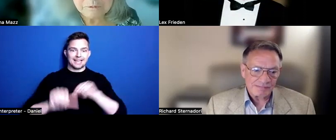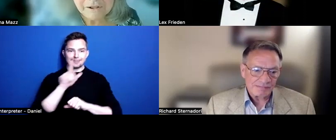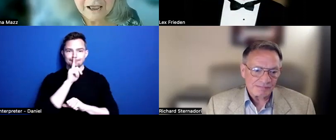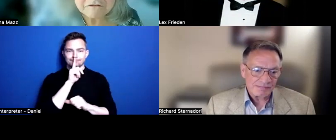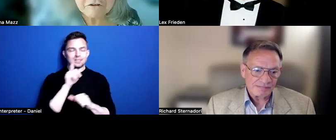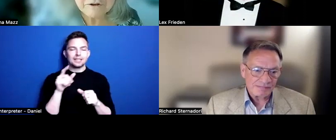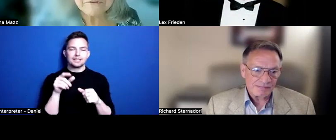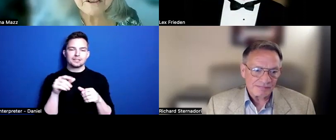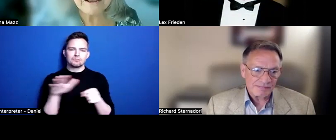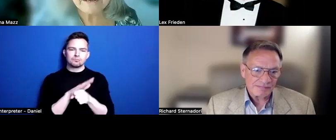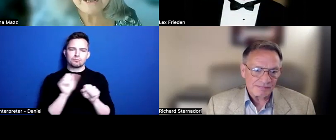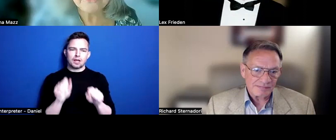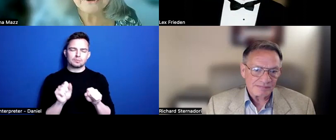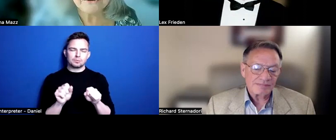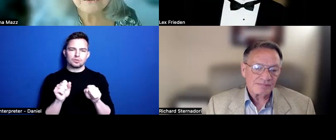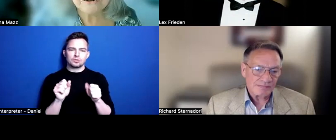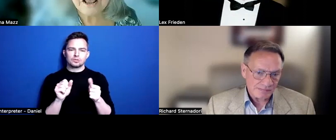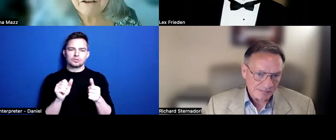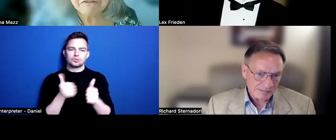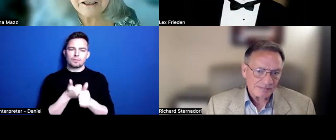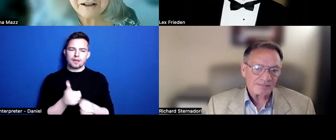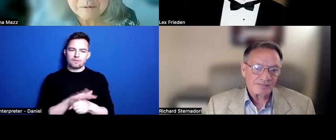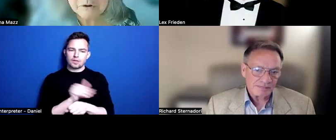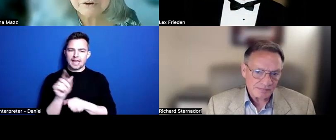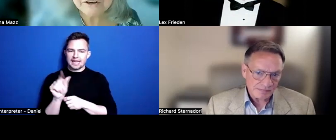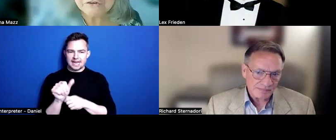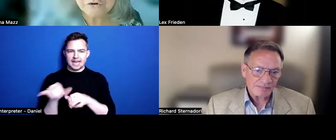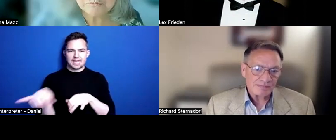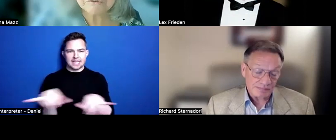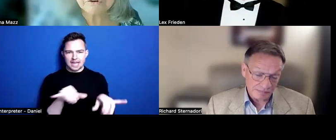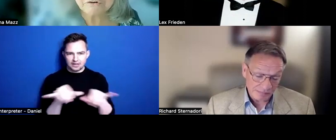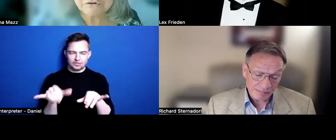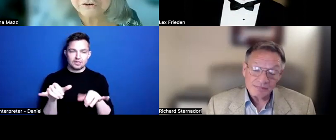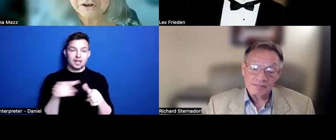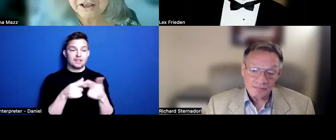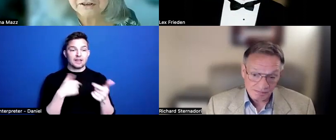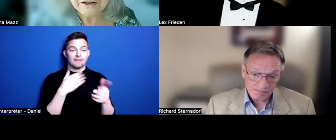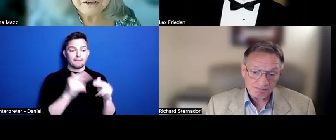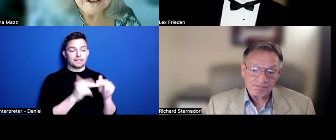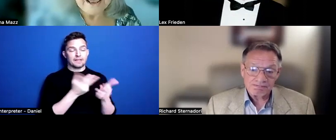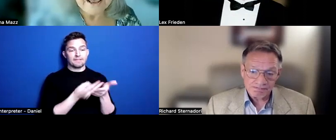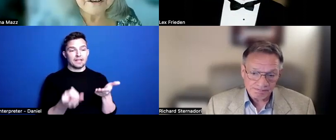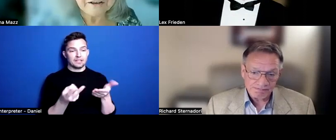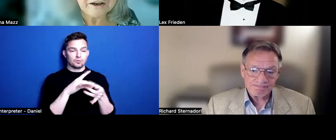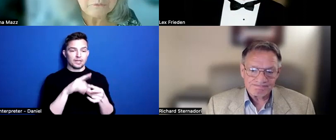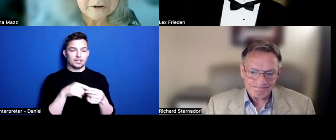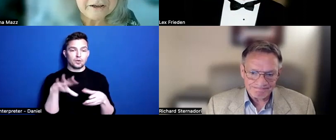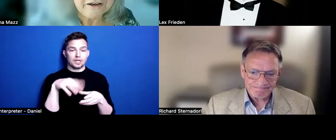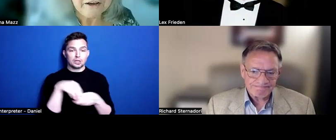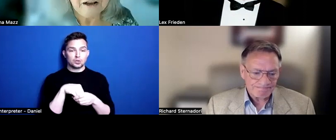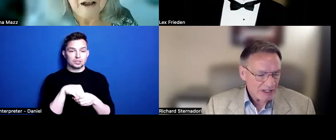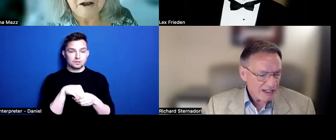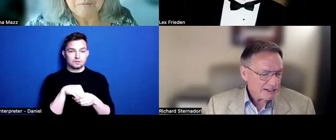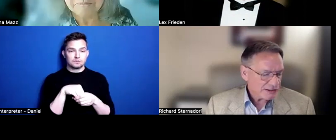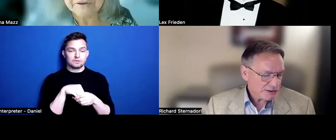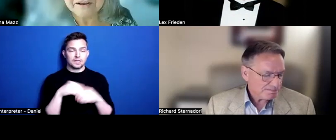to comply fully with the ADA standards and have a failing building in terms of inclusion and